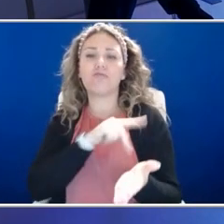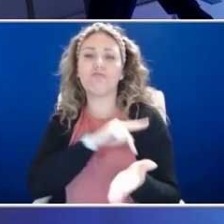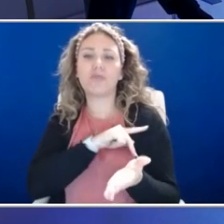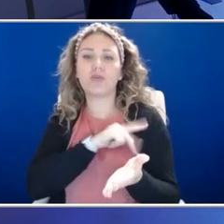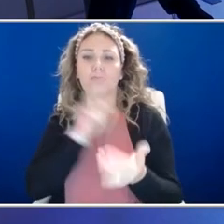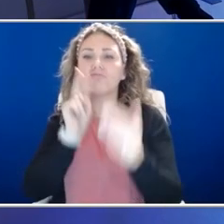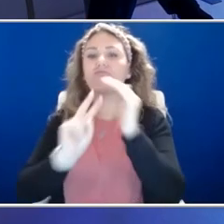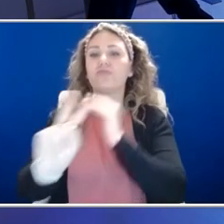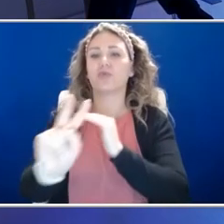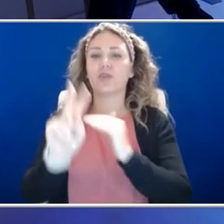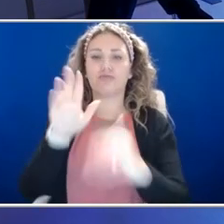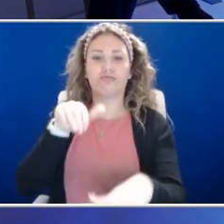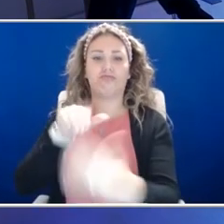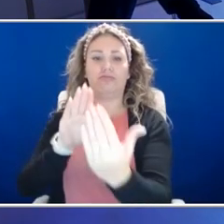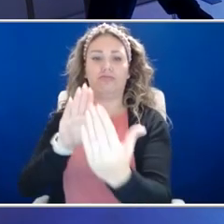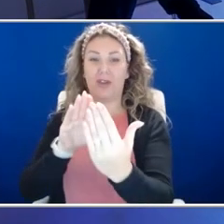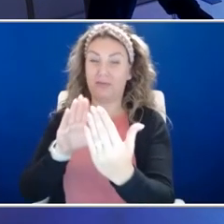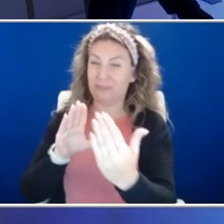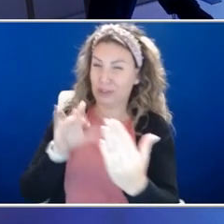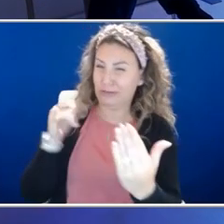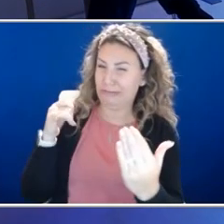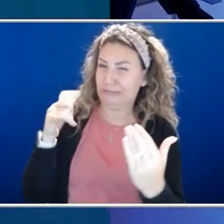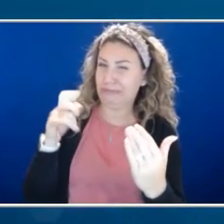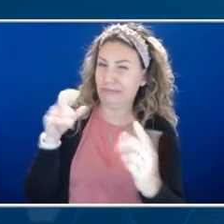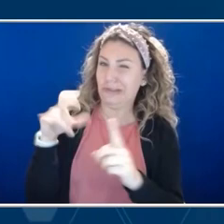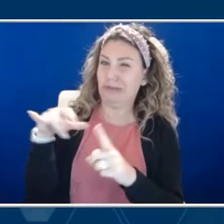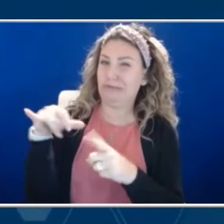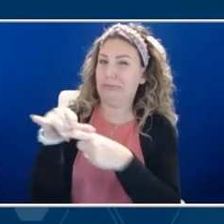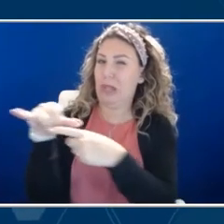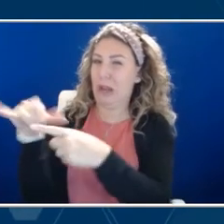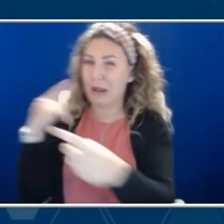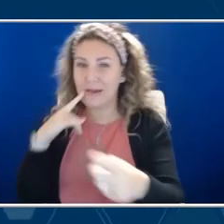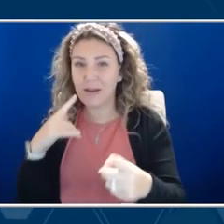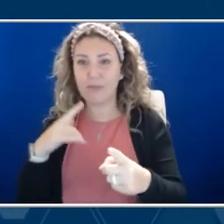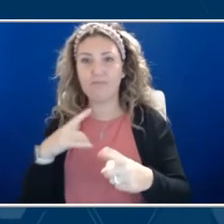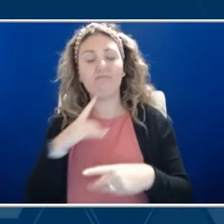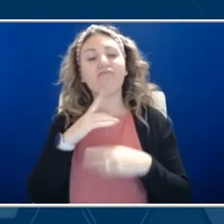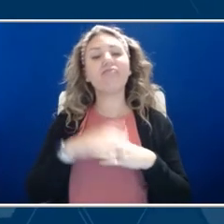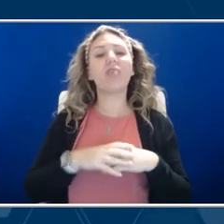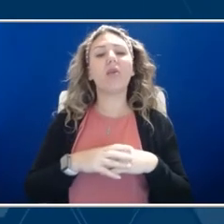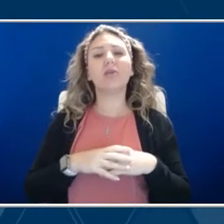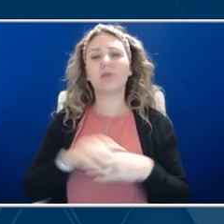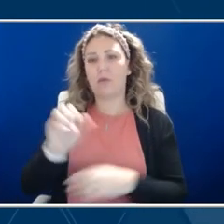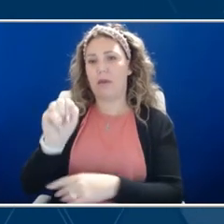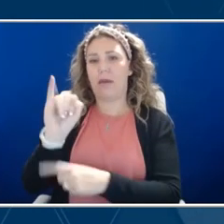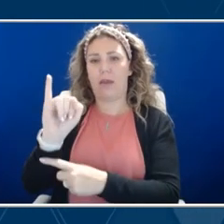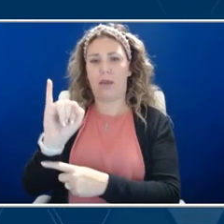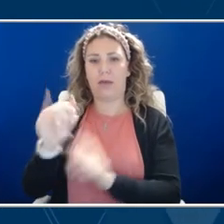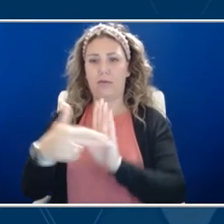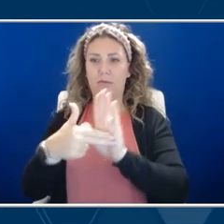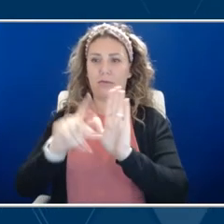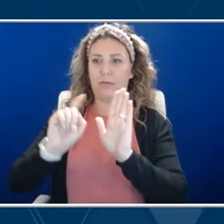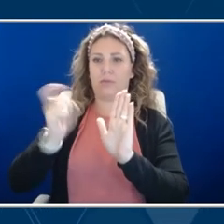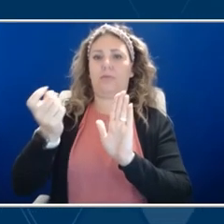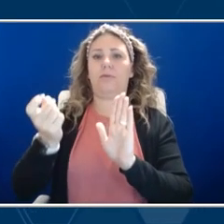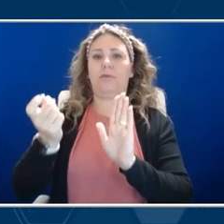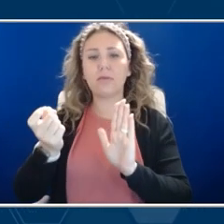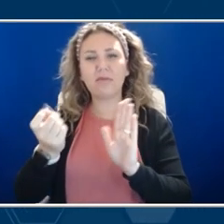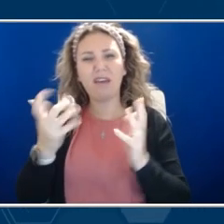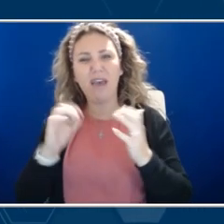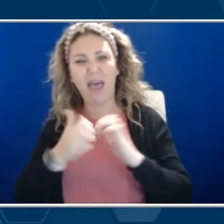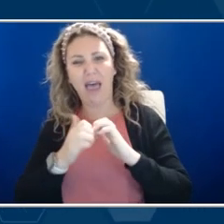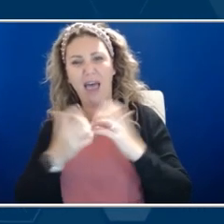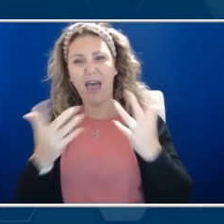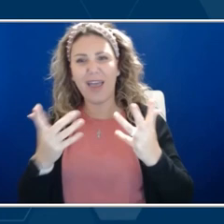that's those are big terms, actually, to help us with that. Using artificial intelligence to diagnose AKI. How does that differ from